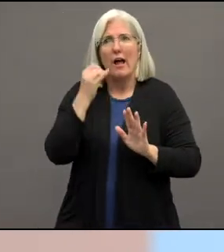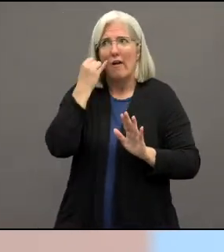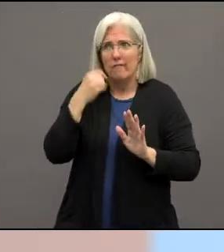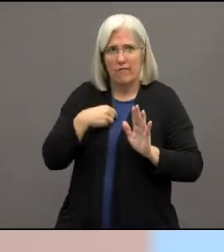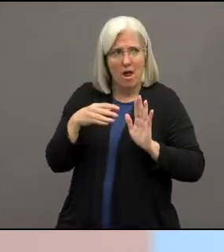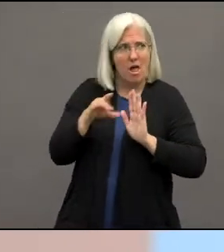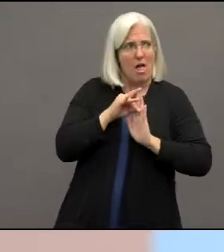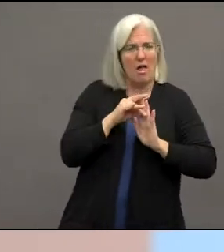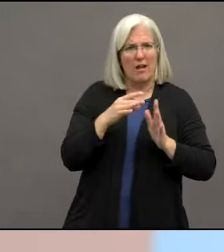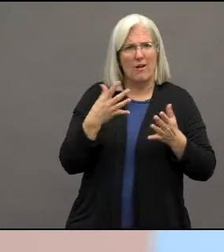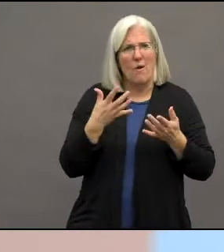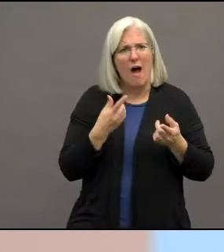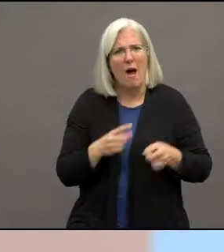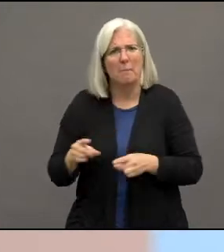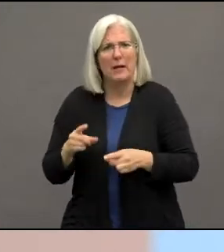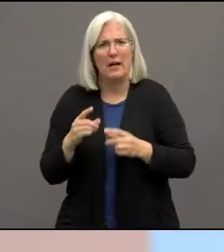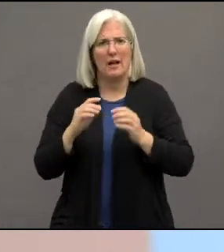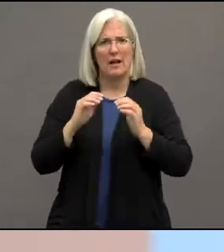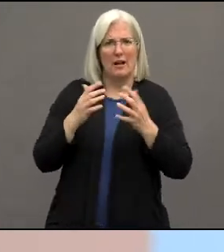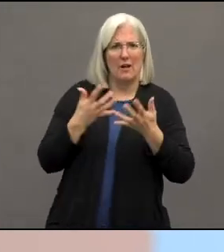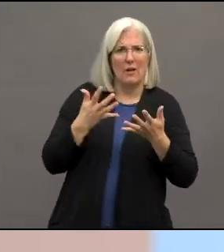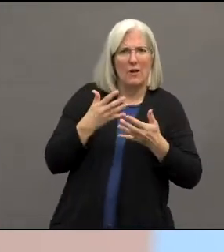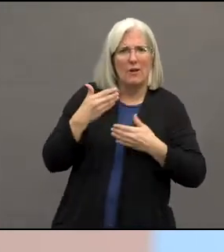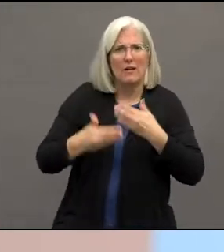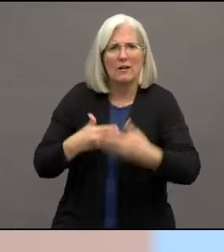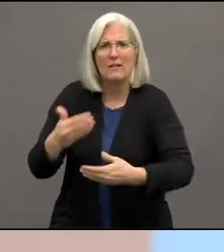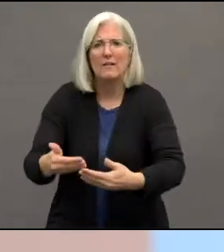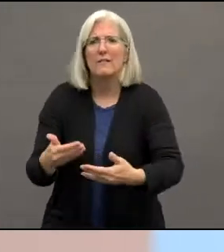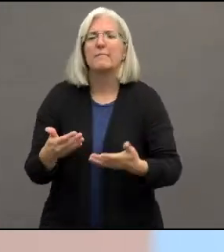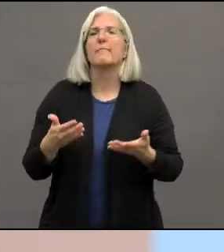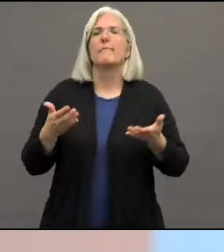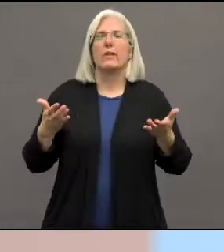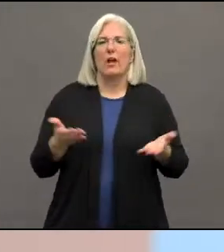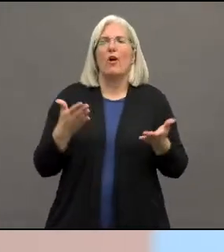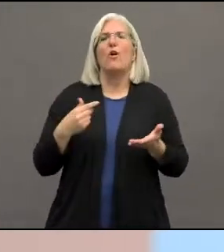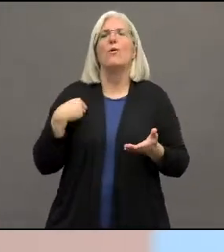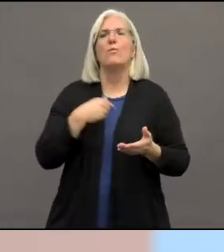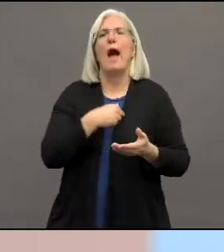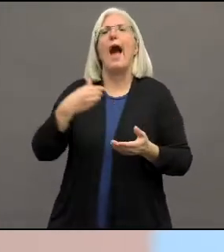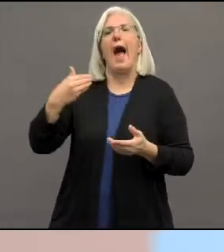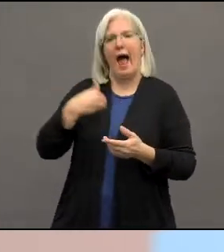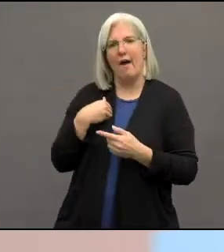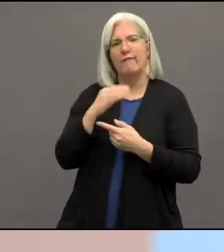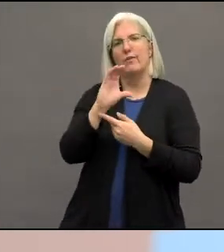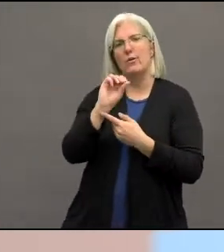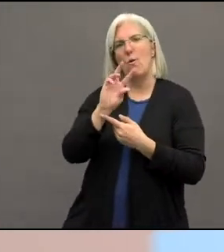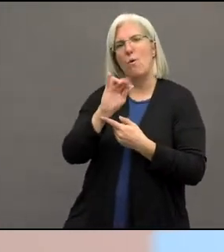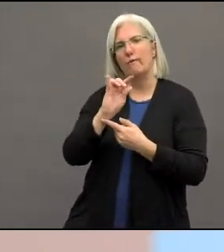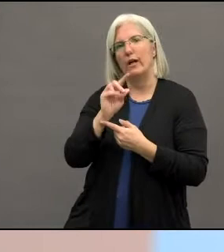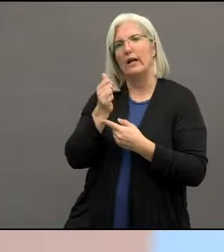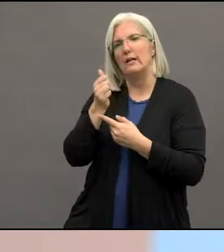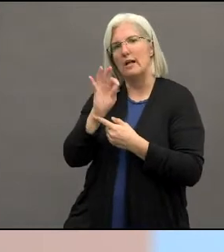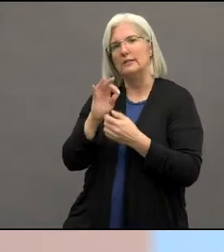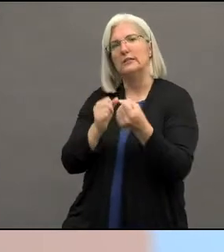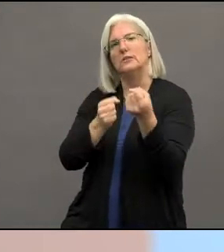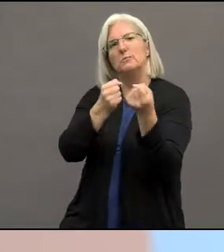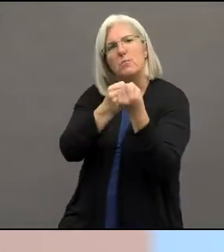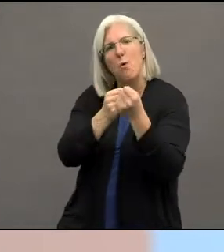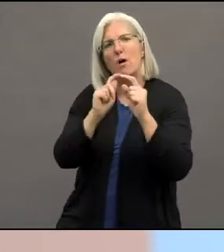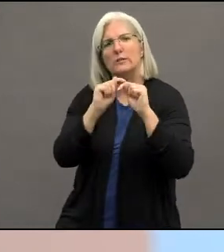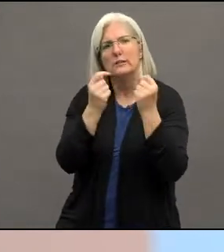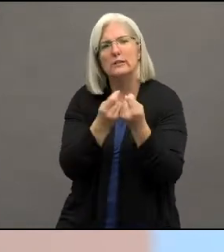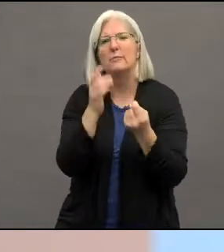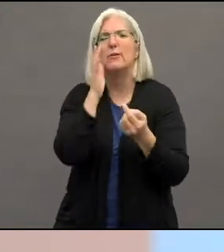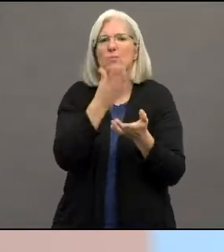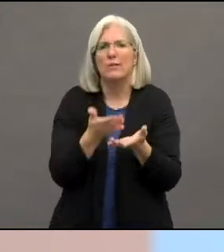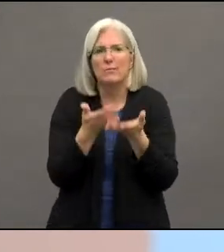have a COVID-19 support team who provides resources and services to people who are either